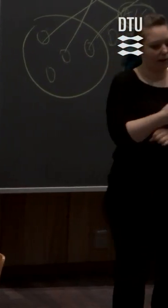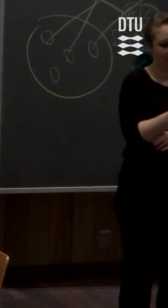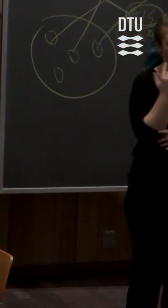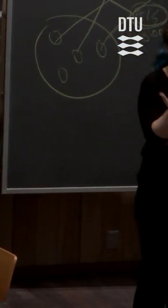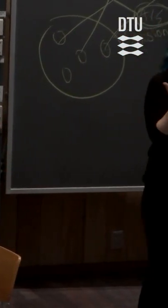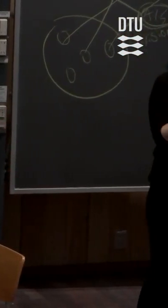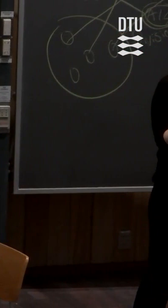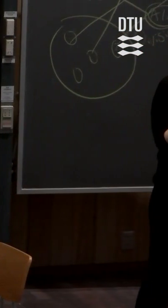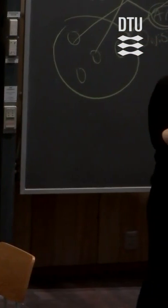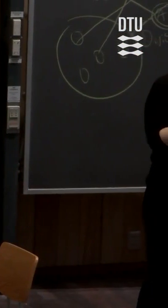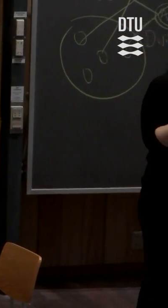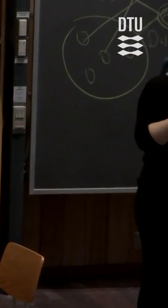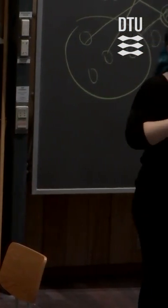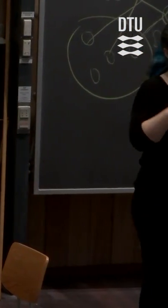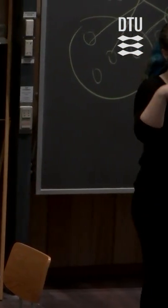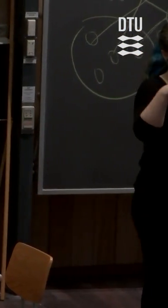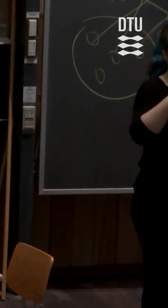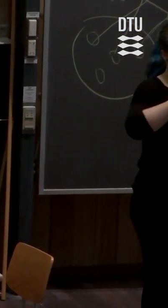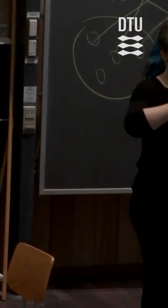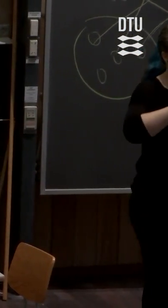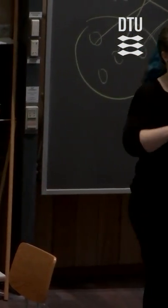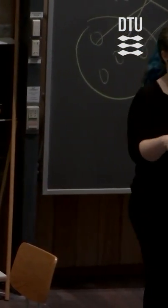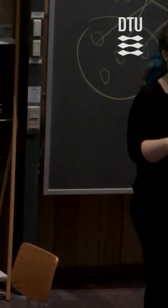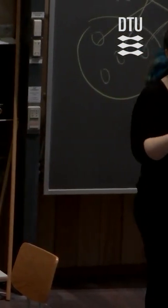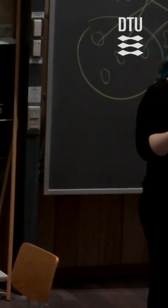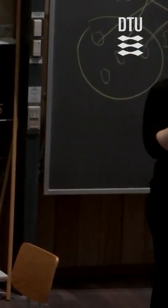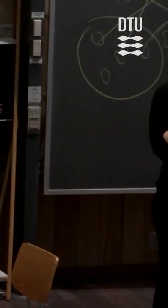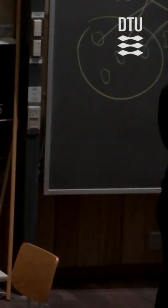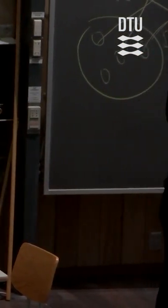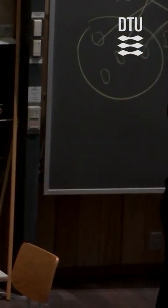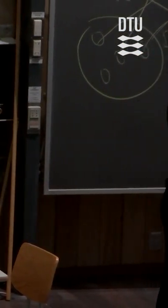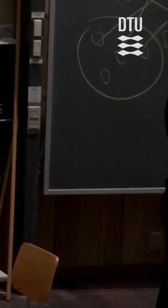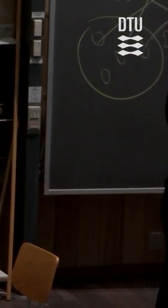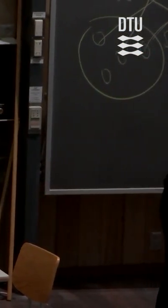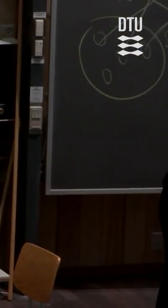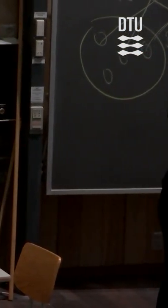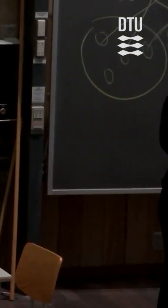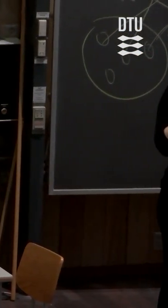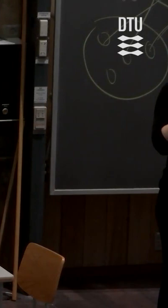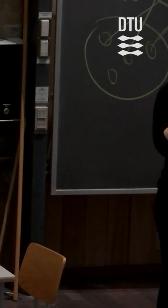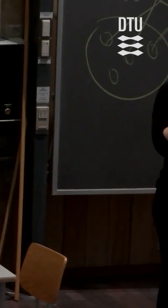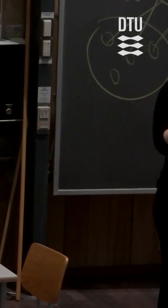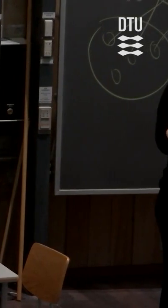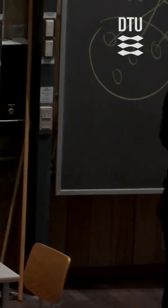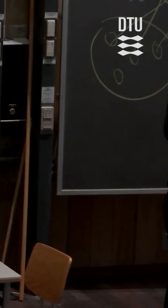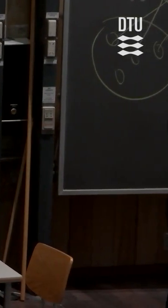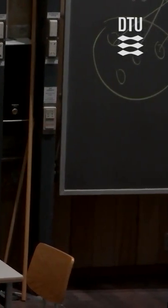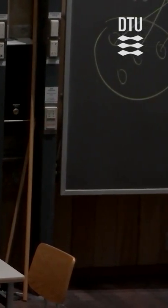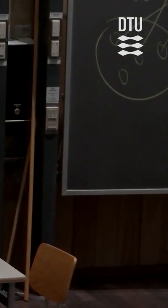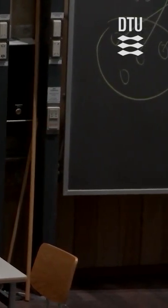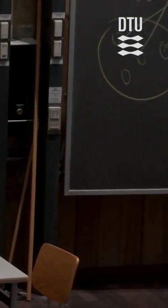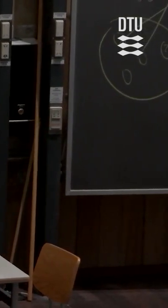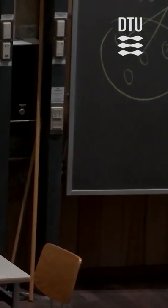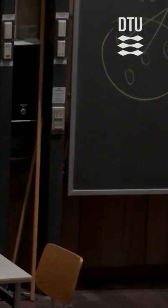of experiences, this going to events, getting recognition, or feeling the power